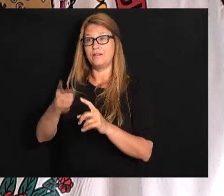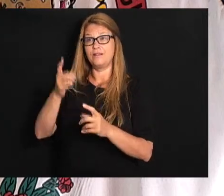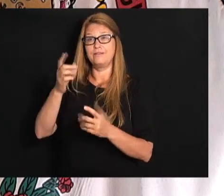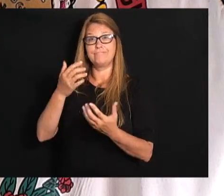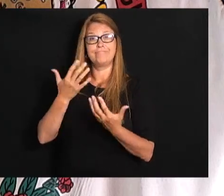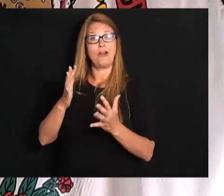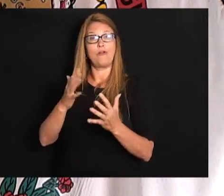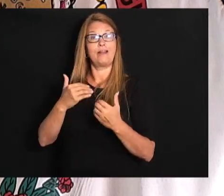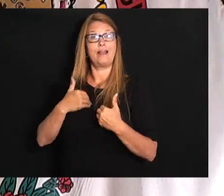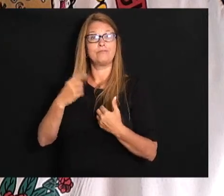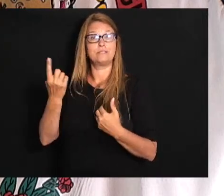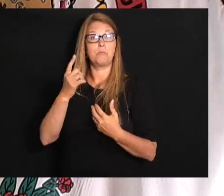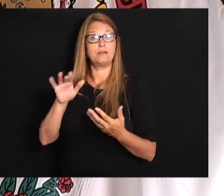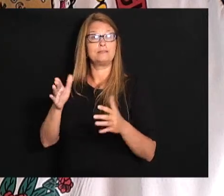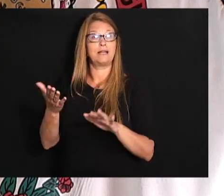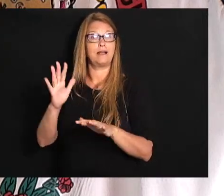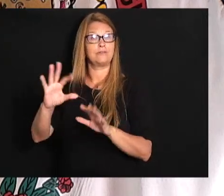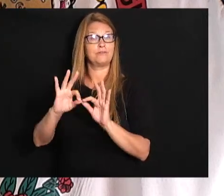great people.